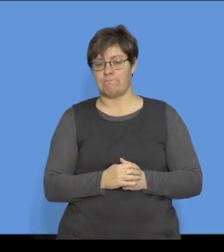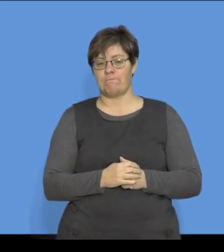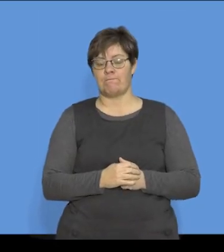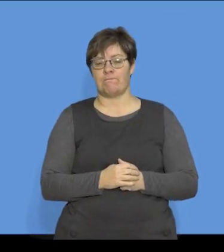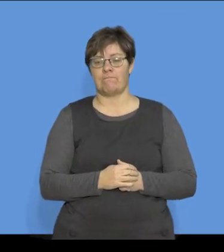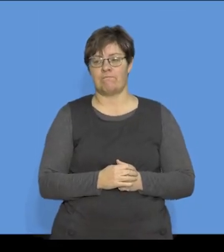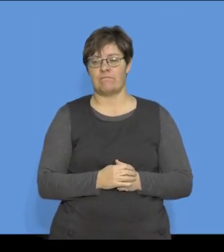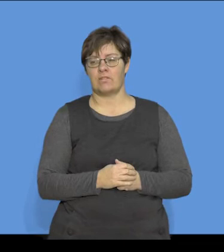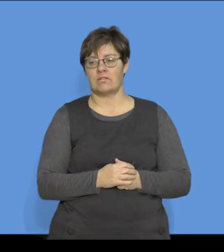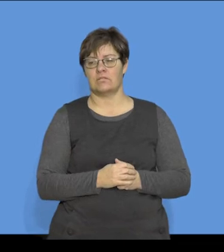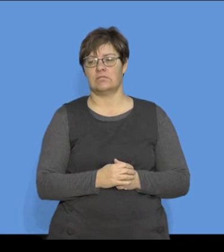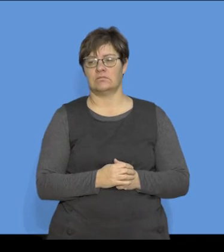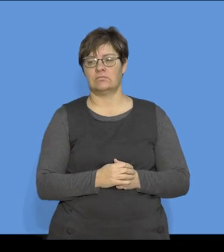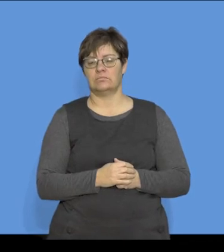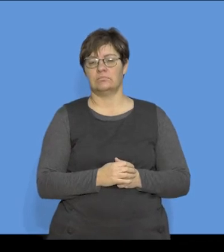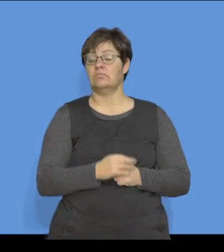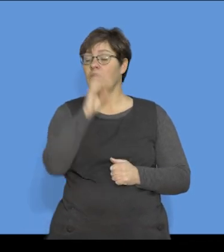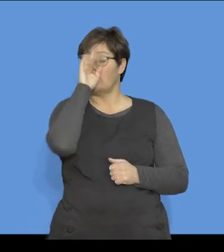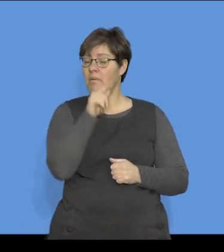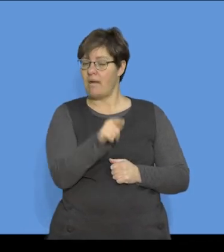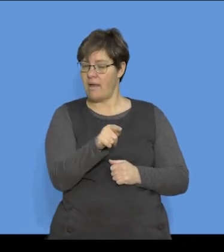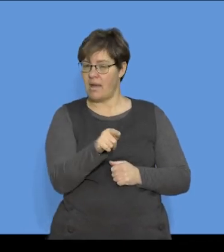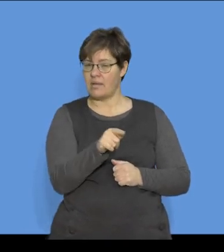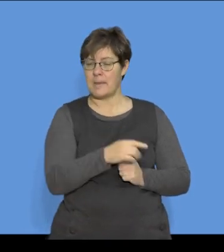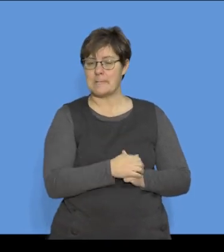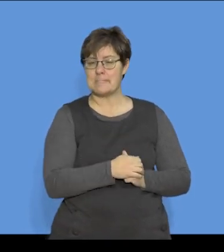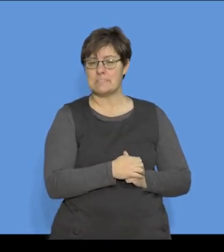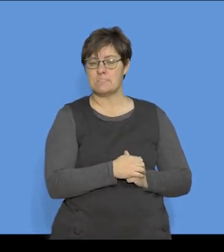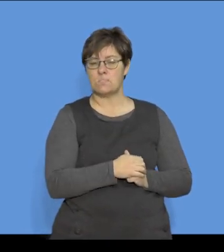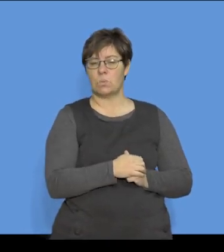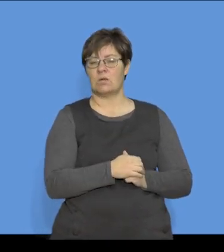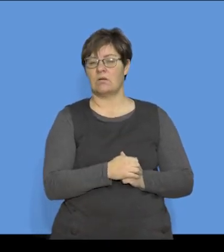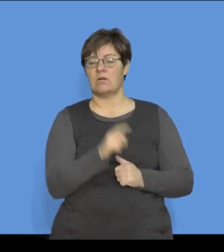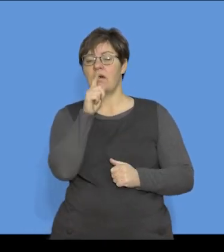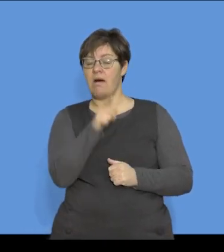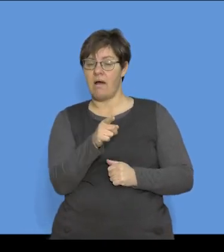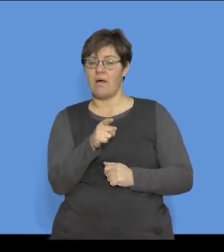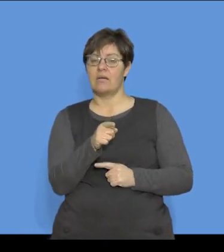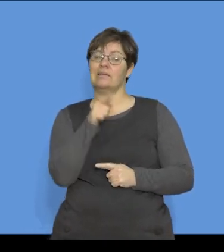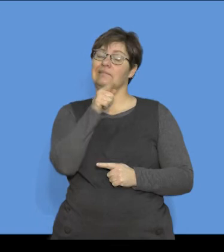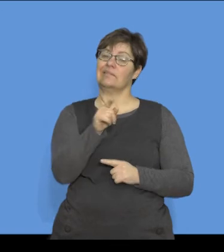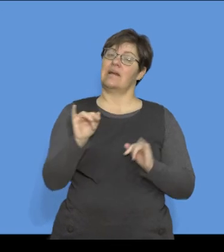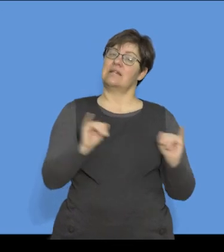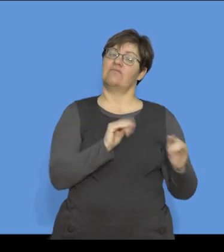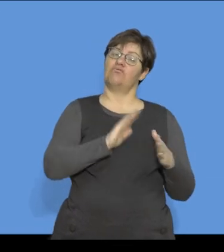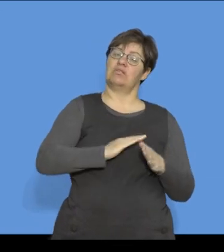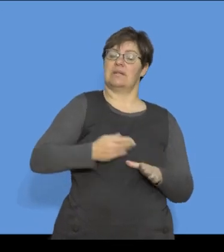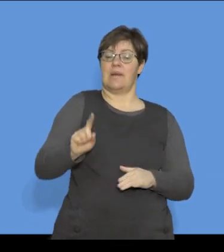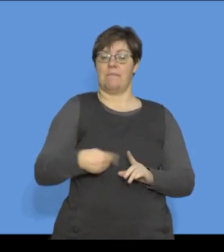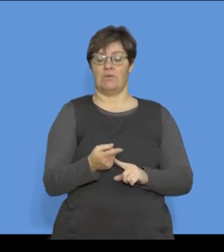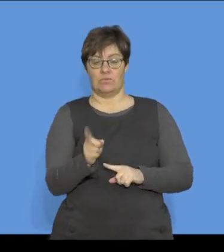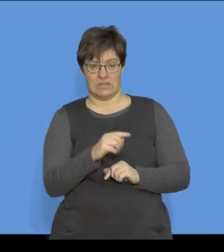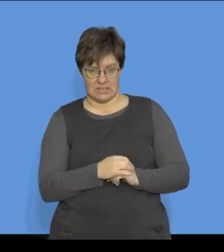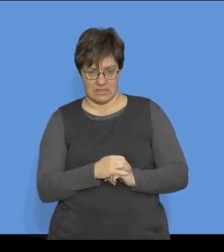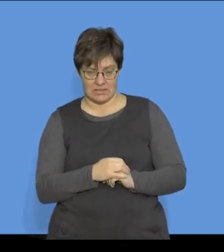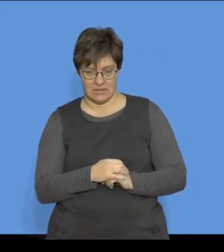So just remember, we're always going to look at you remembering what this inductive reasoning is about. I said